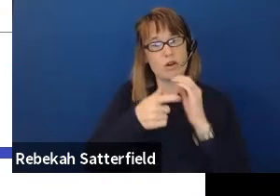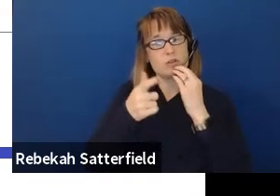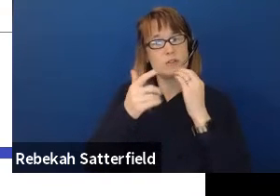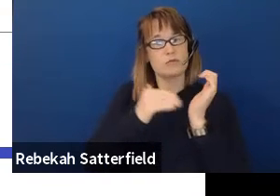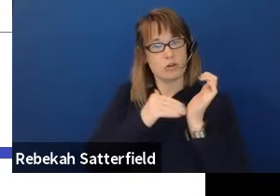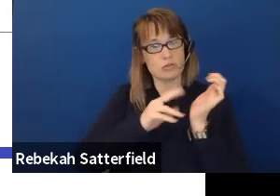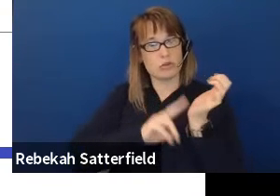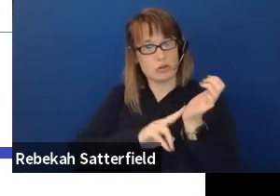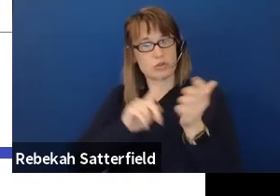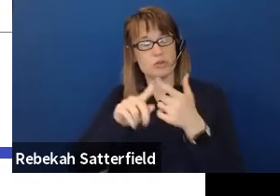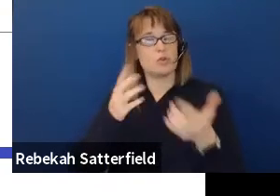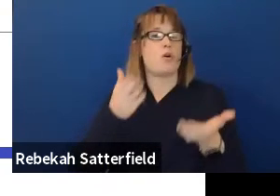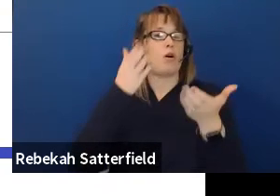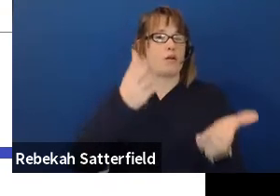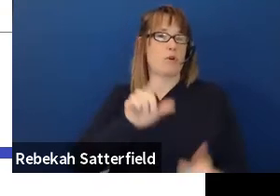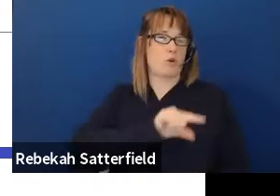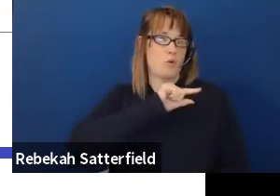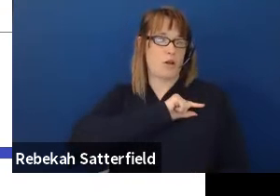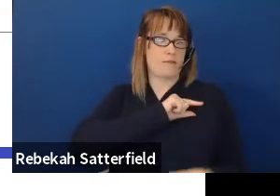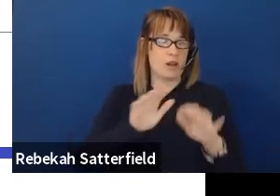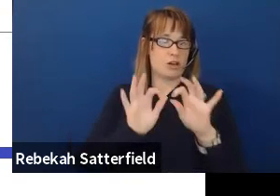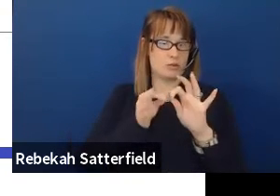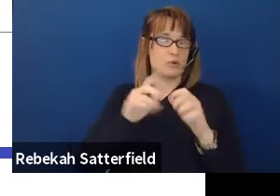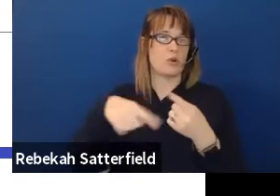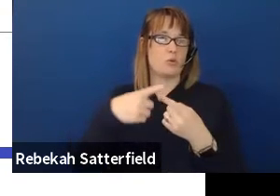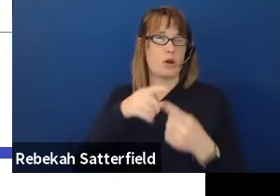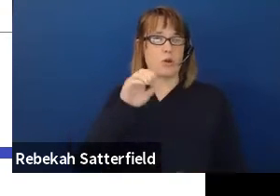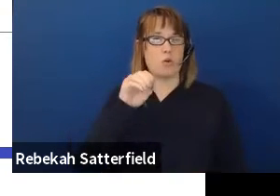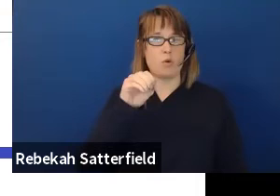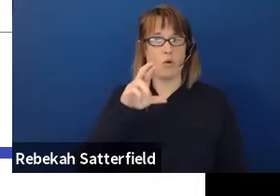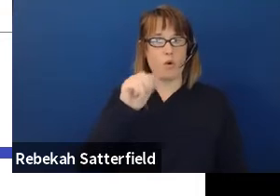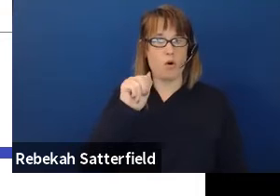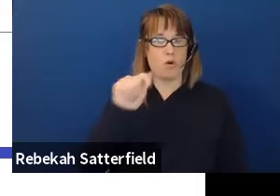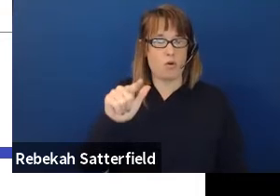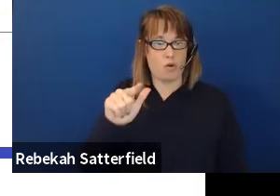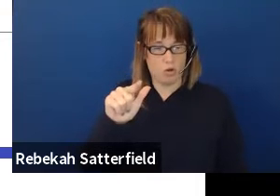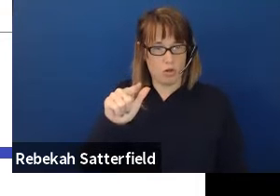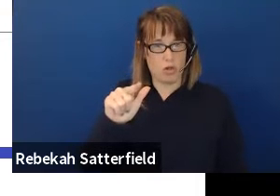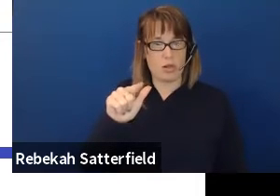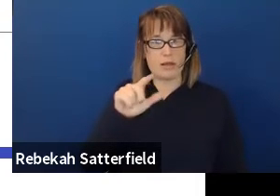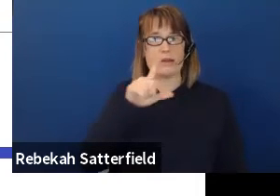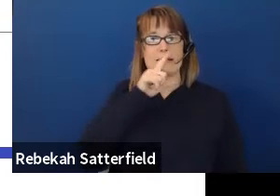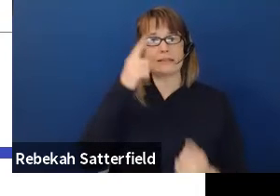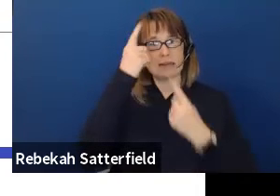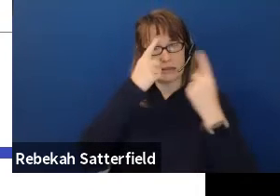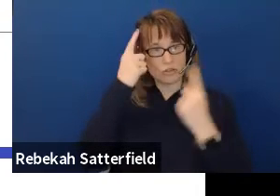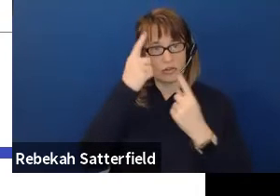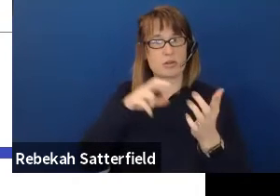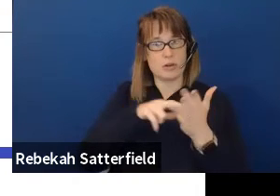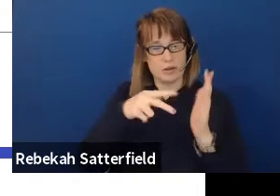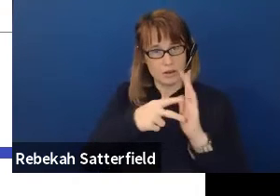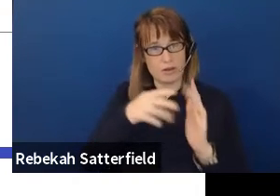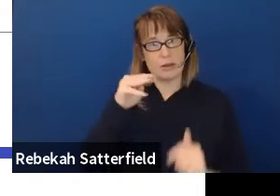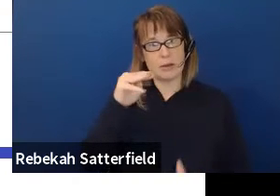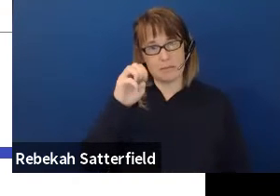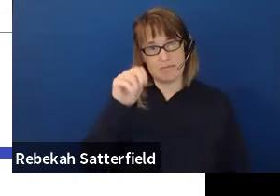providers to offer a qualified interpreter when oral interpretation is considered a reasonable step to be able to have meaningful